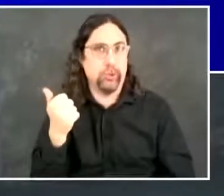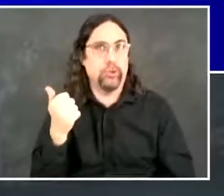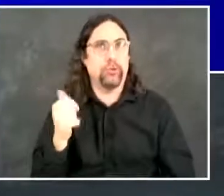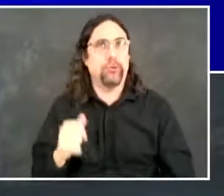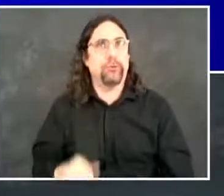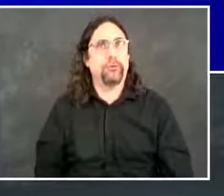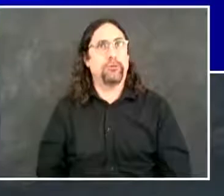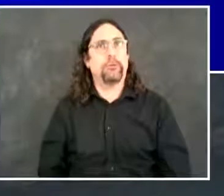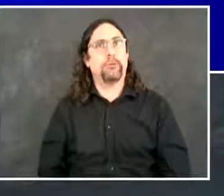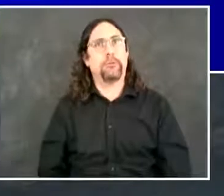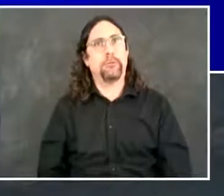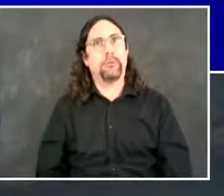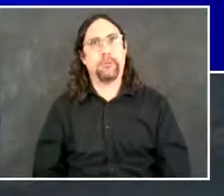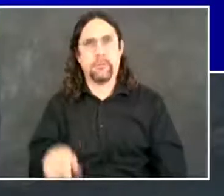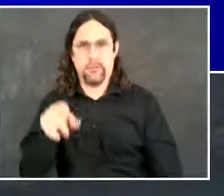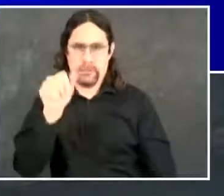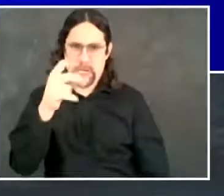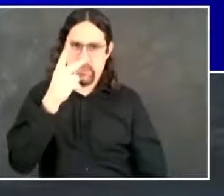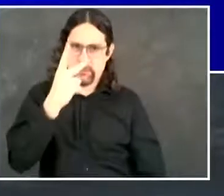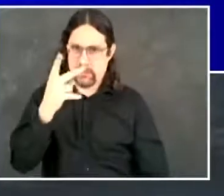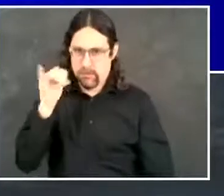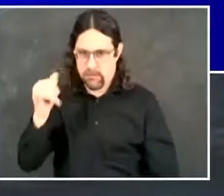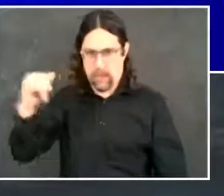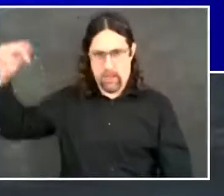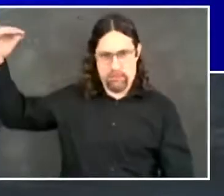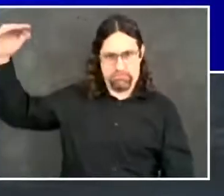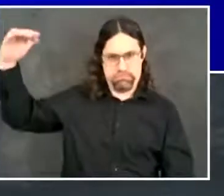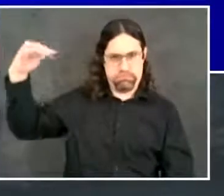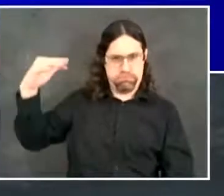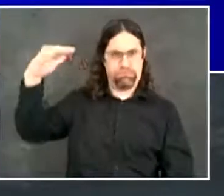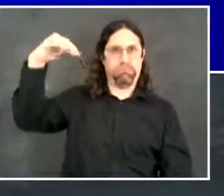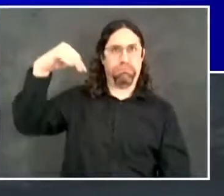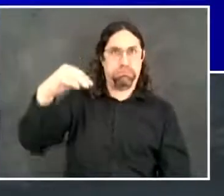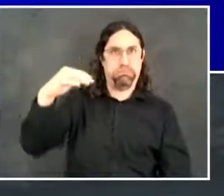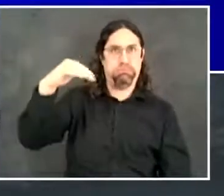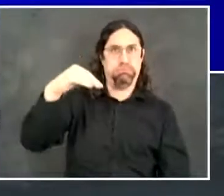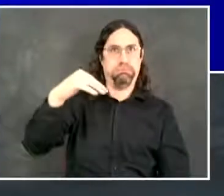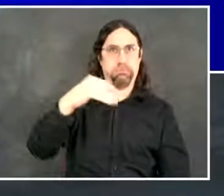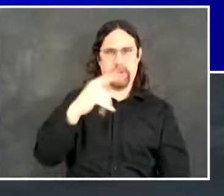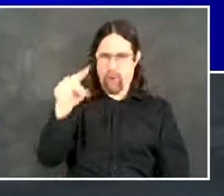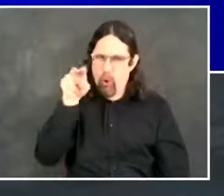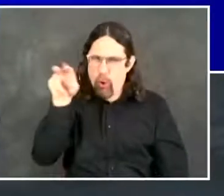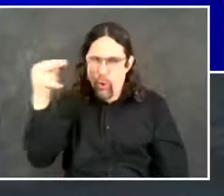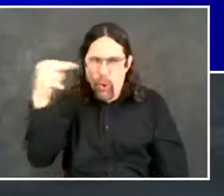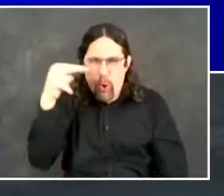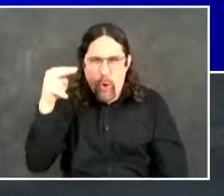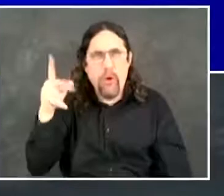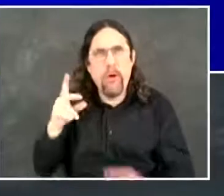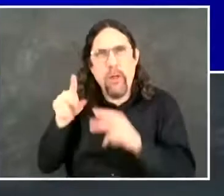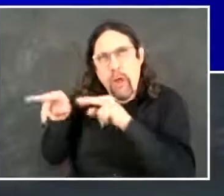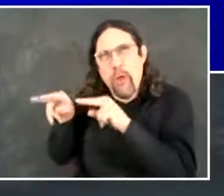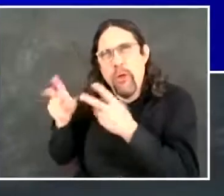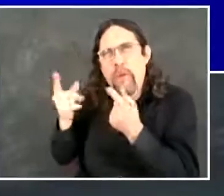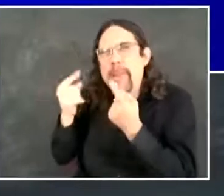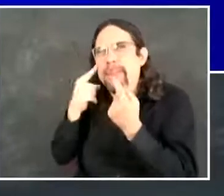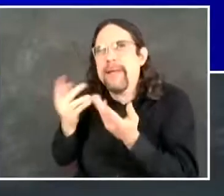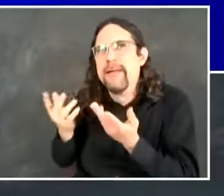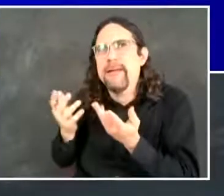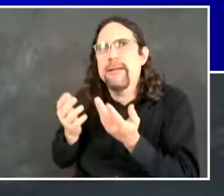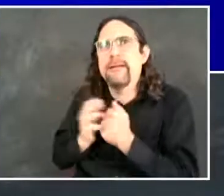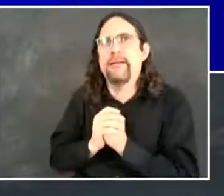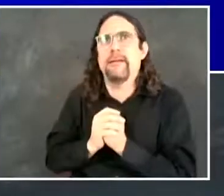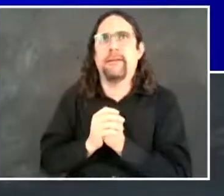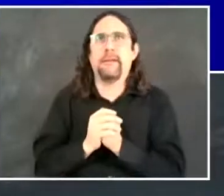looks incredibly steady, and it is. But at the same time, what would it feel